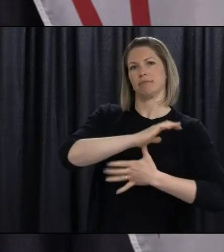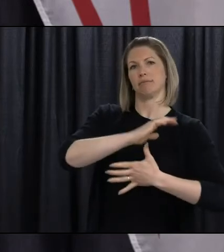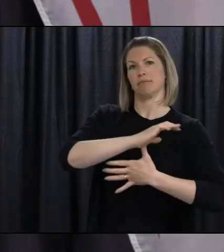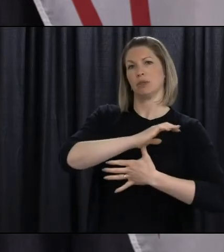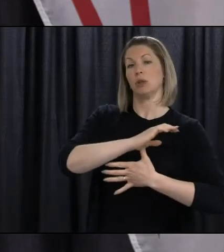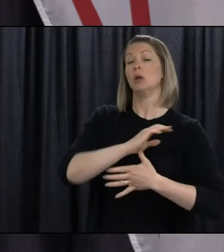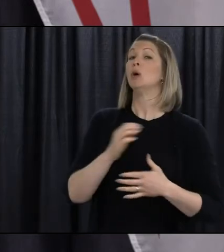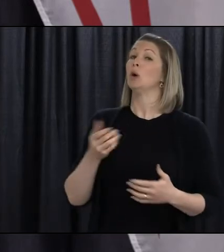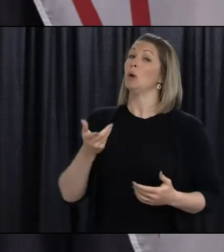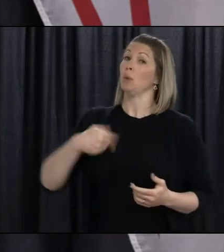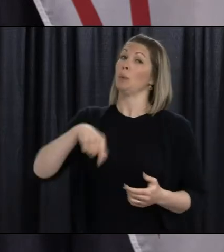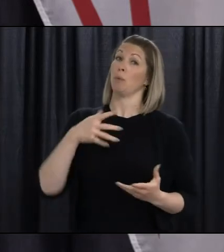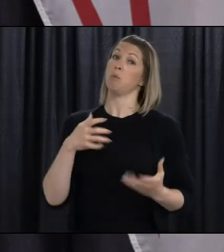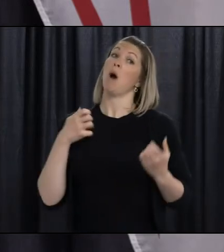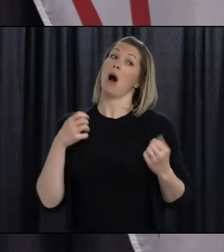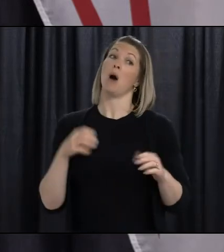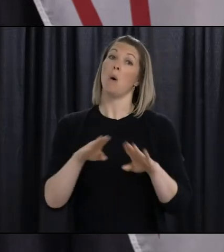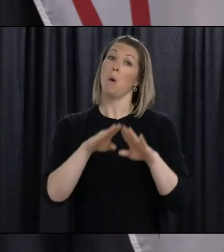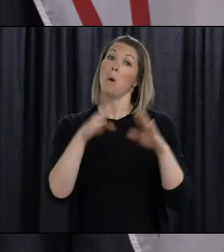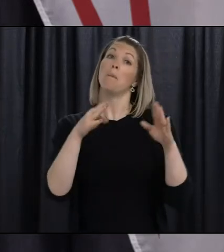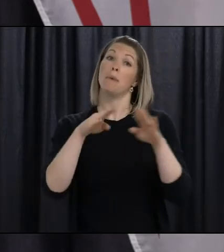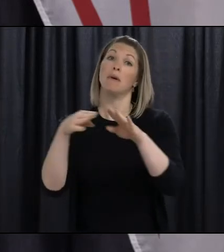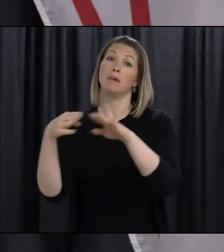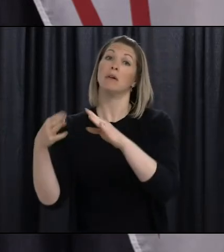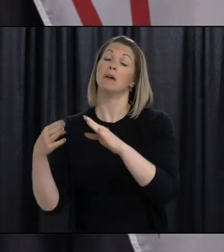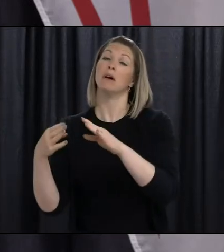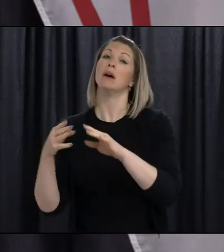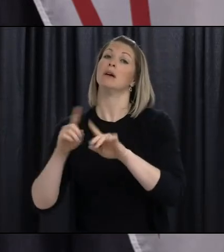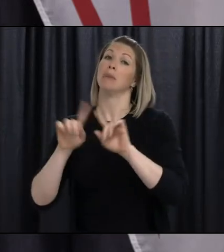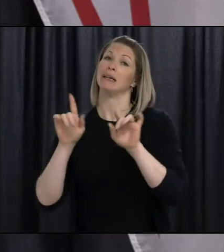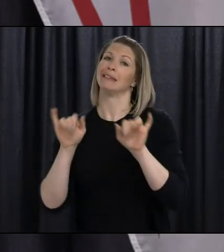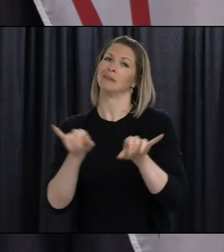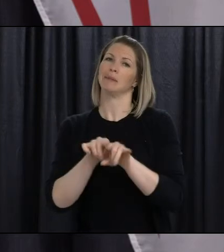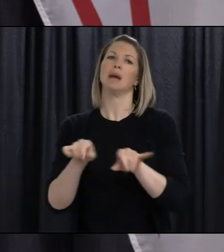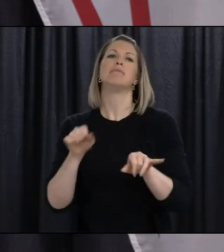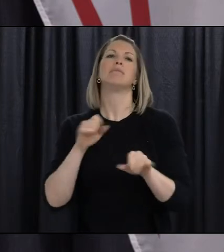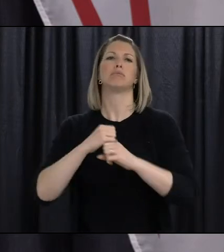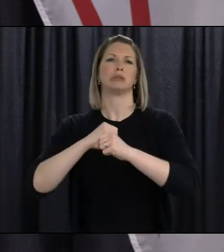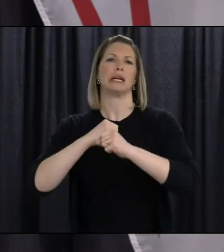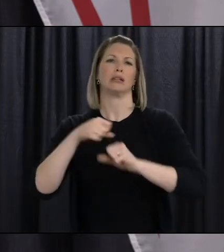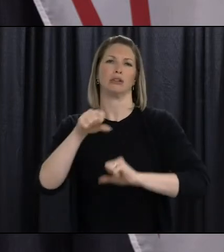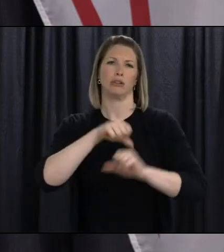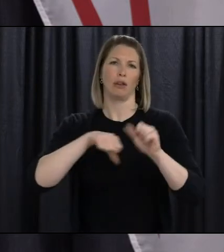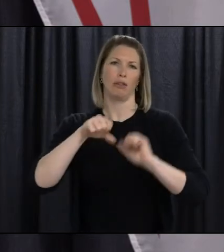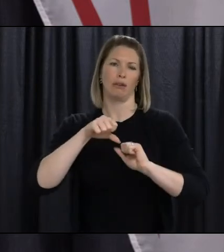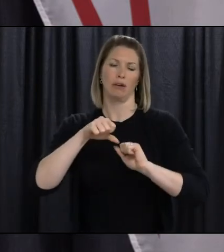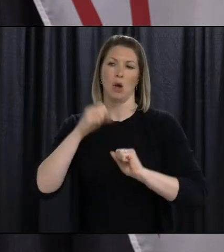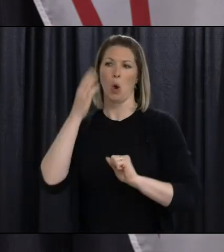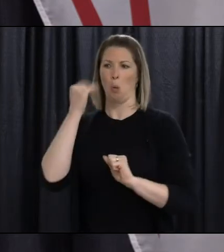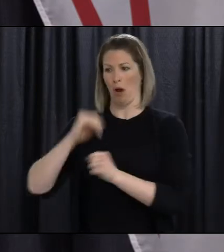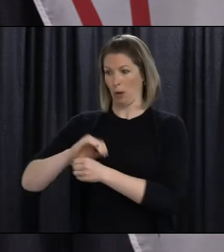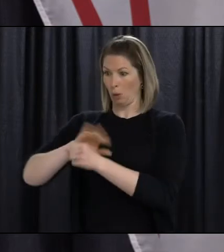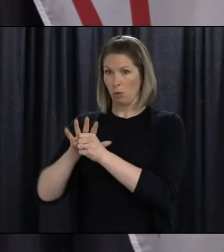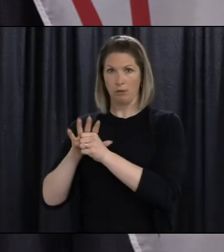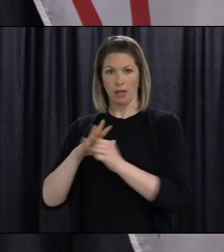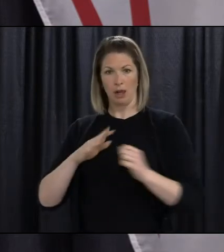and activities as possible as we navigate living with COVID-19, but we must be confident that we can do so